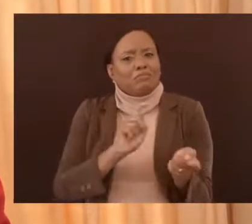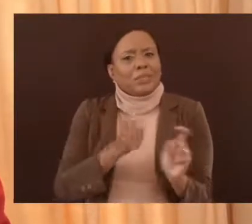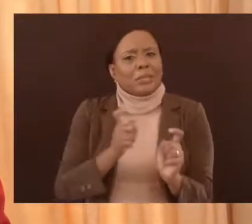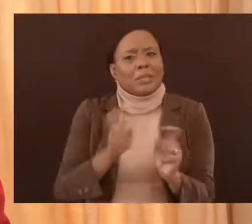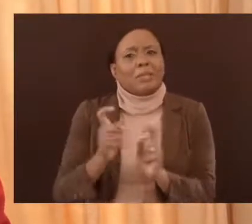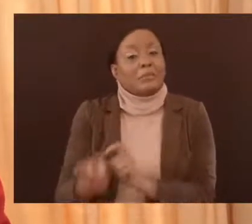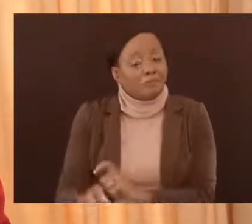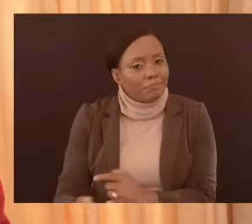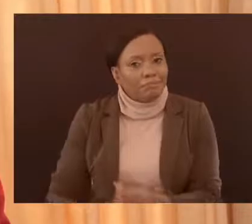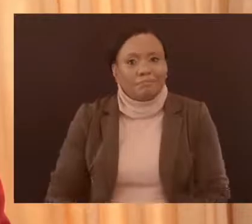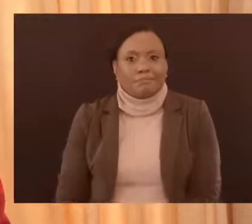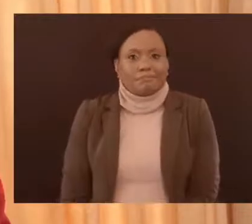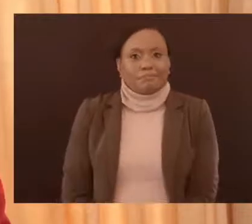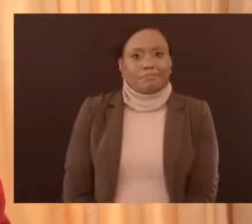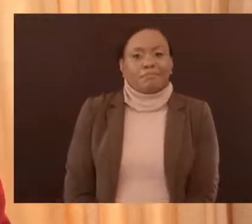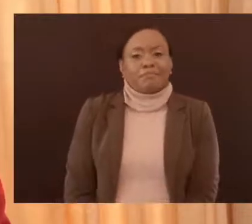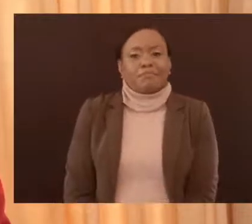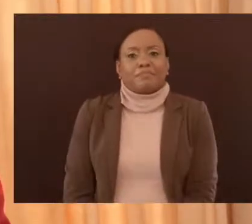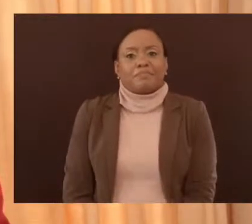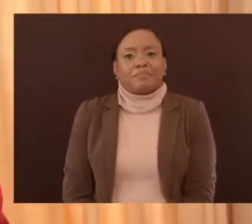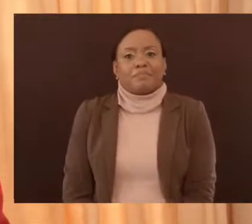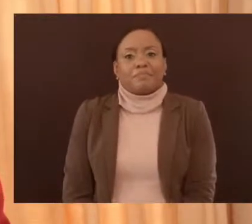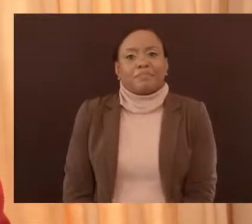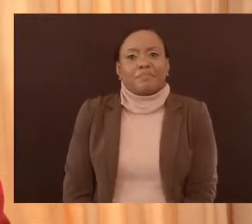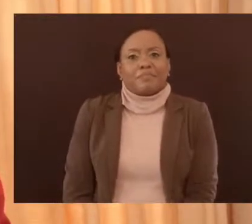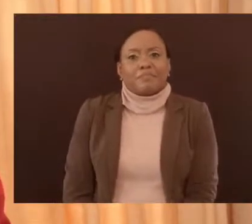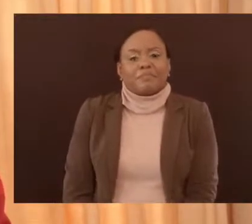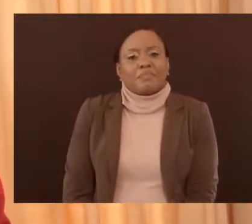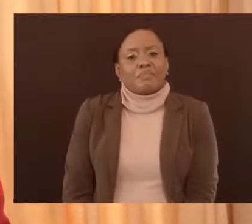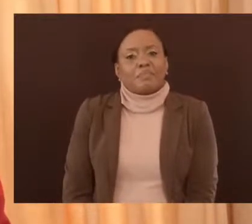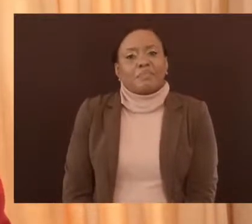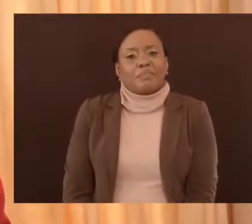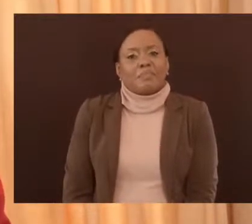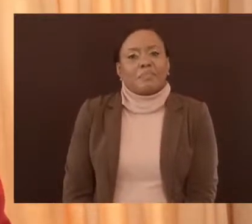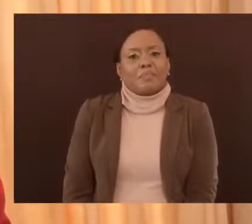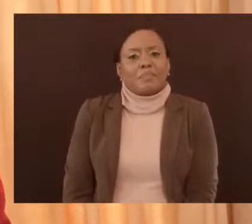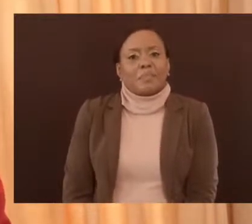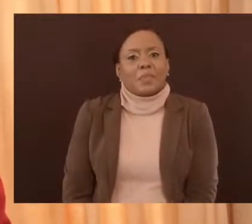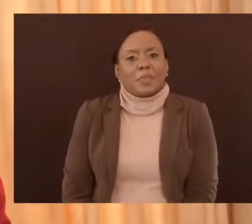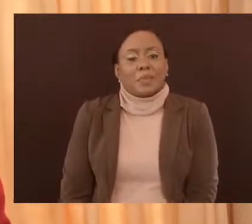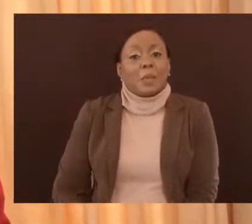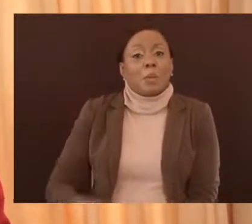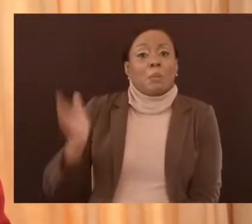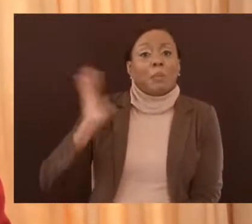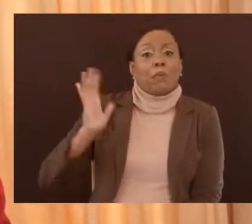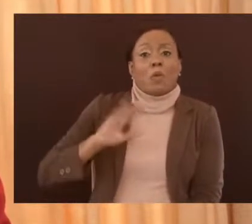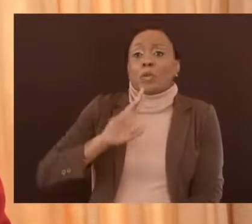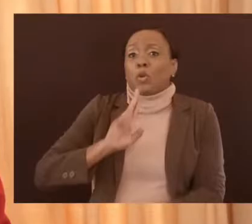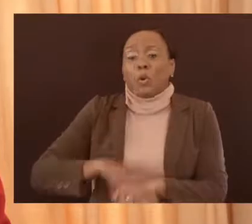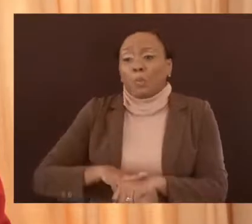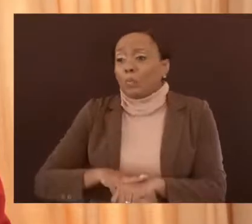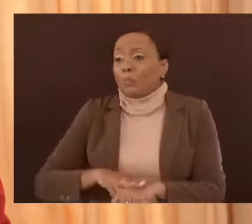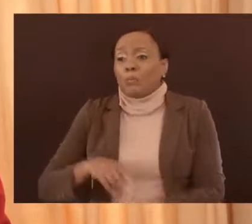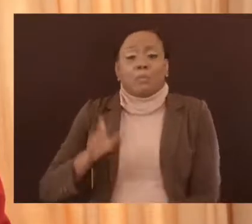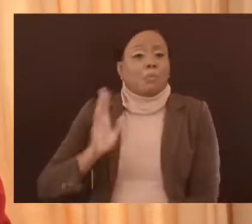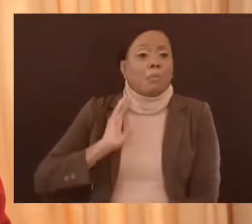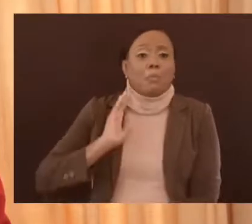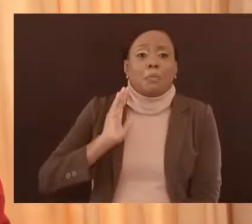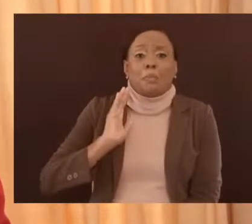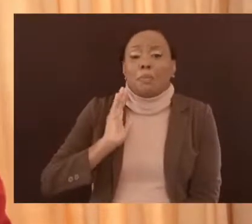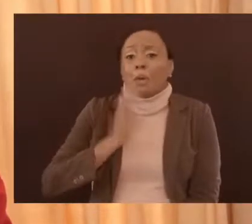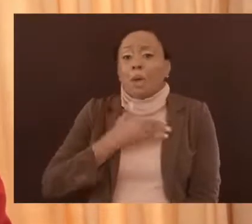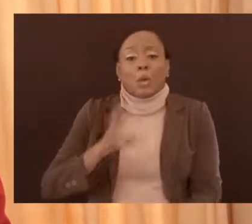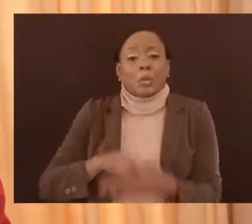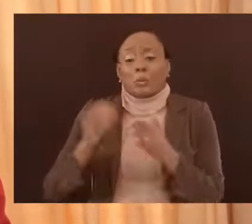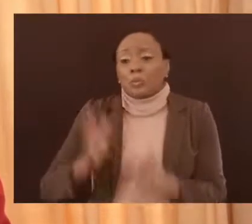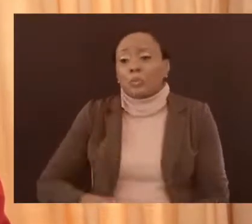In so-called normal times, on this particular day, as we announce these results, our students would often be at school listening with their peers